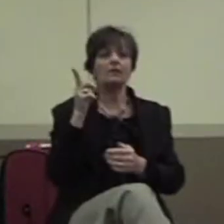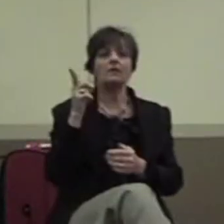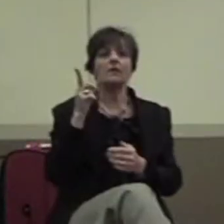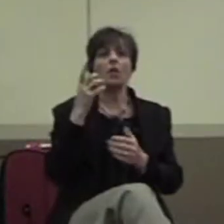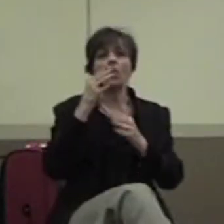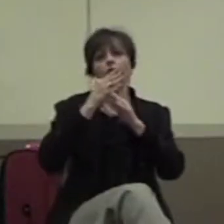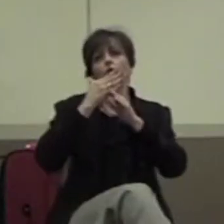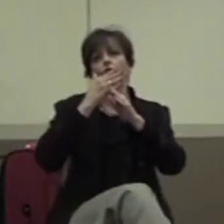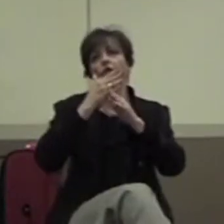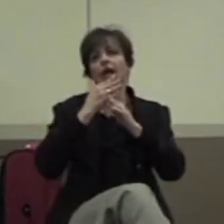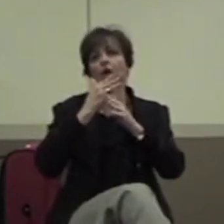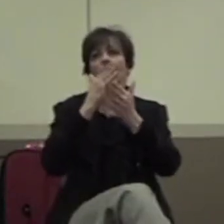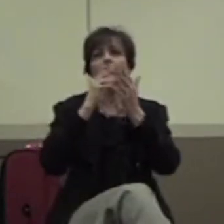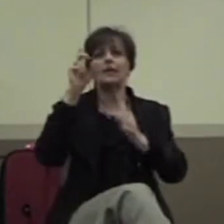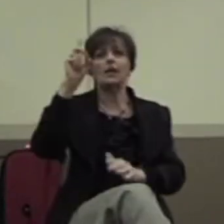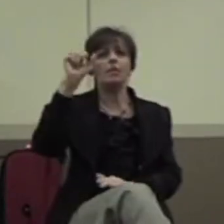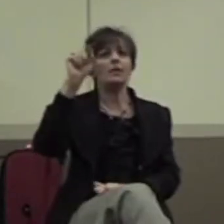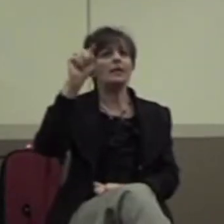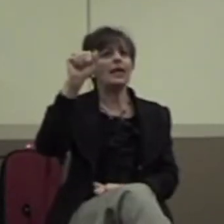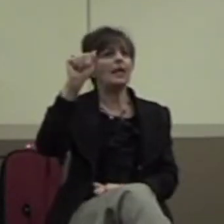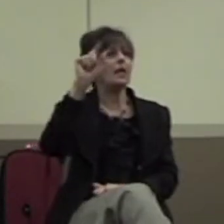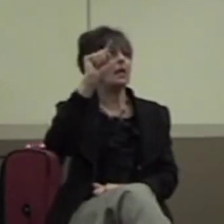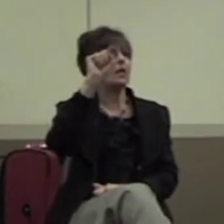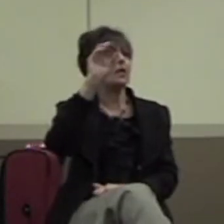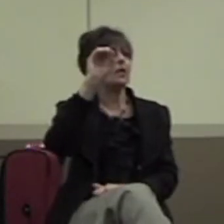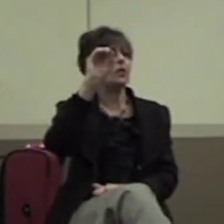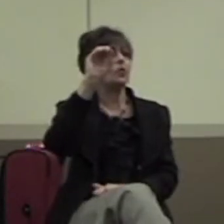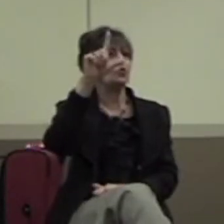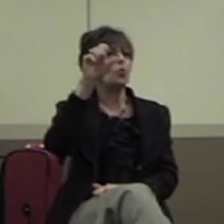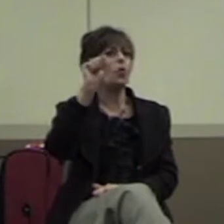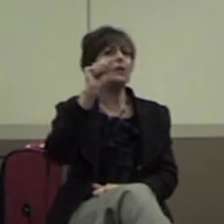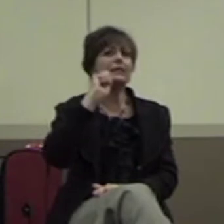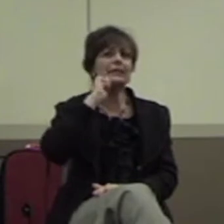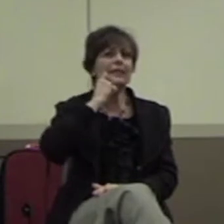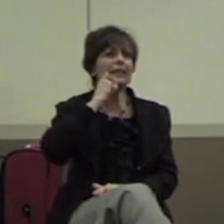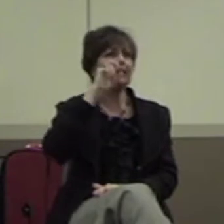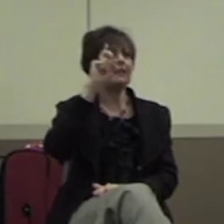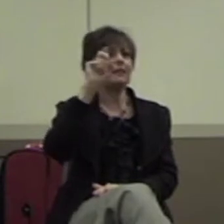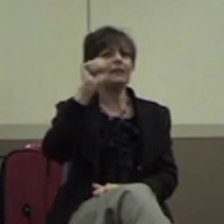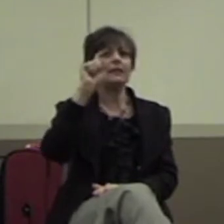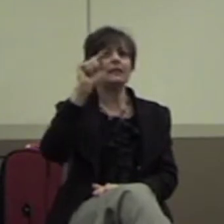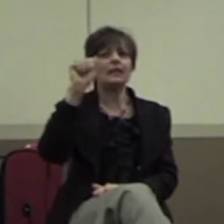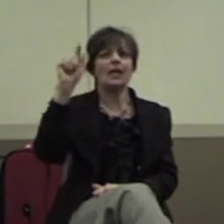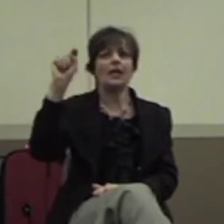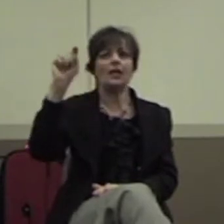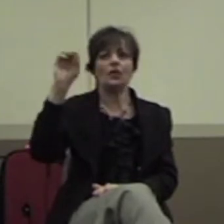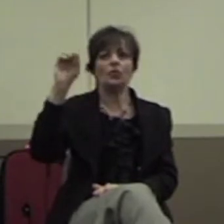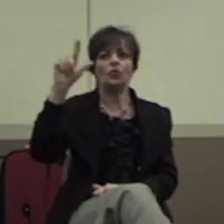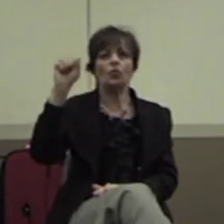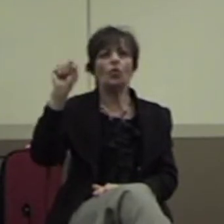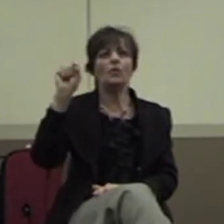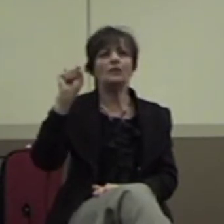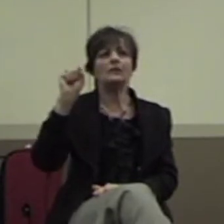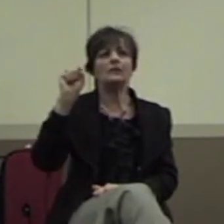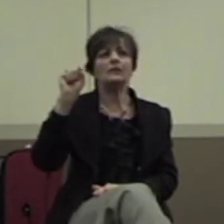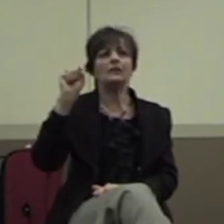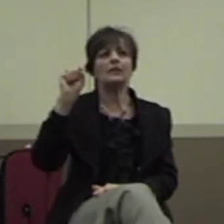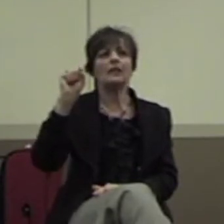Okay, I want to share some data tools with you, some neat data tools and some things